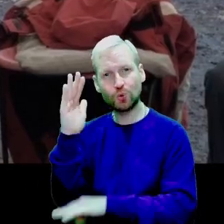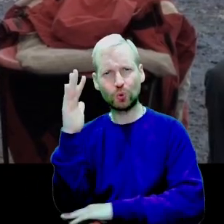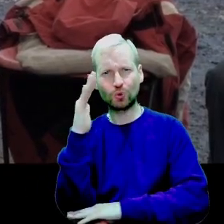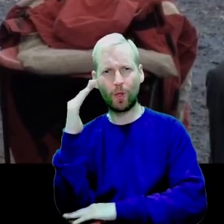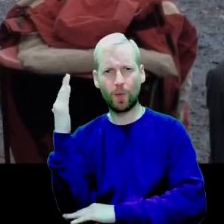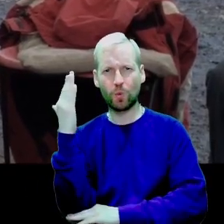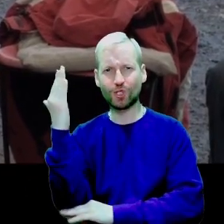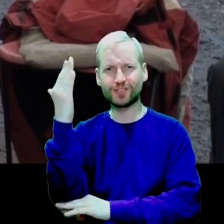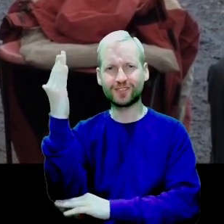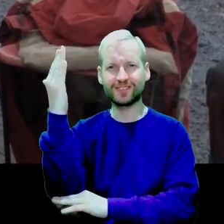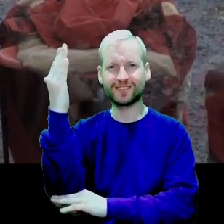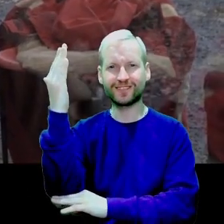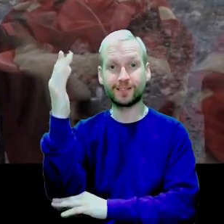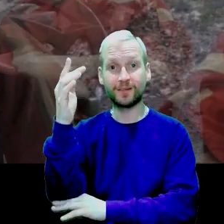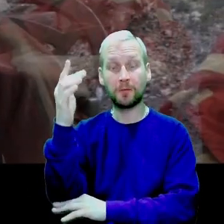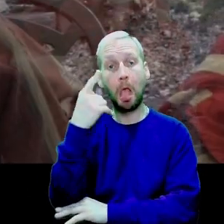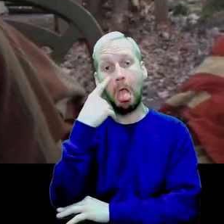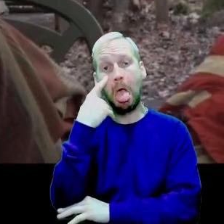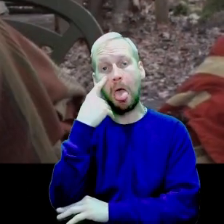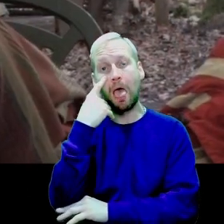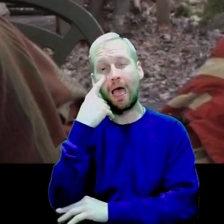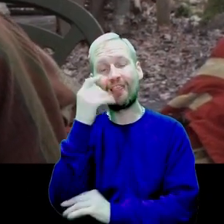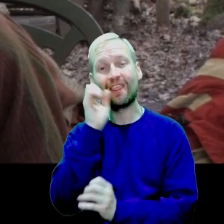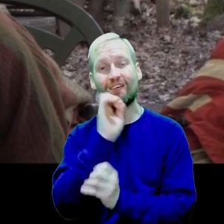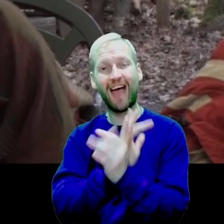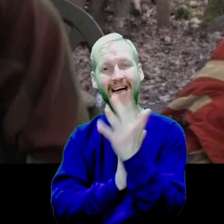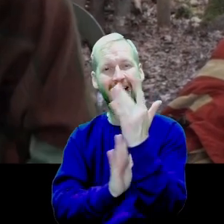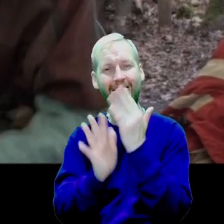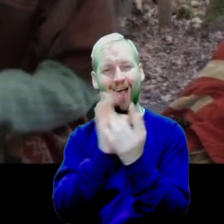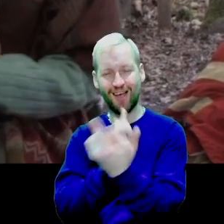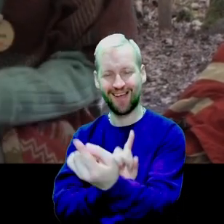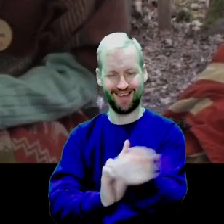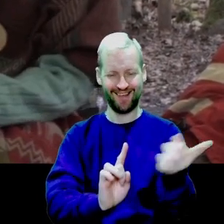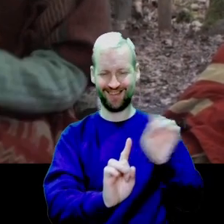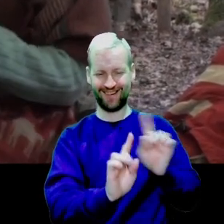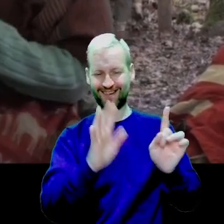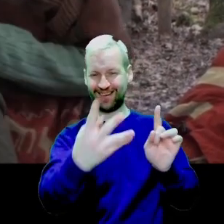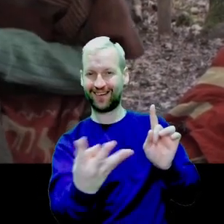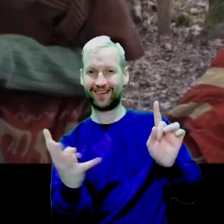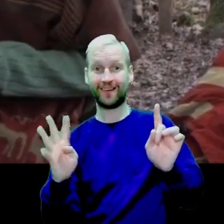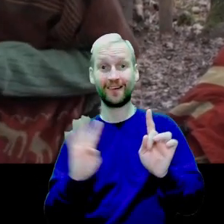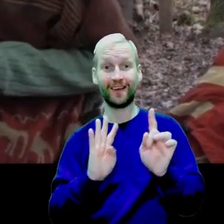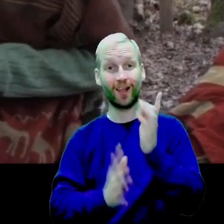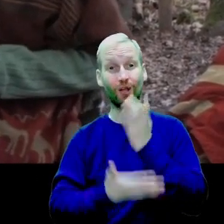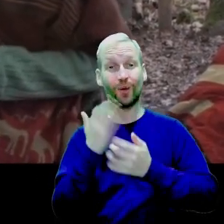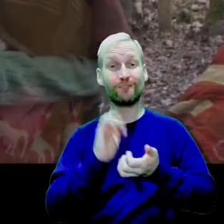today, round the campfire you might meet a new friend.